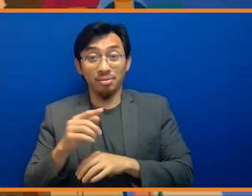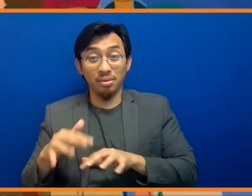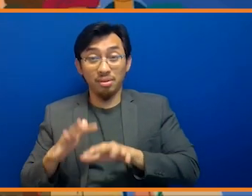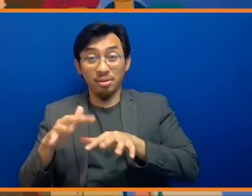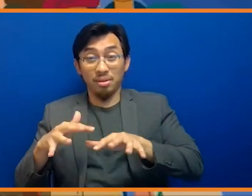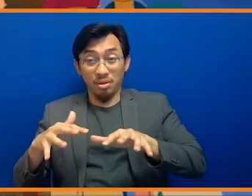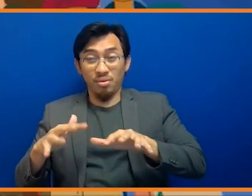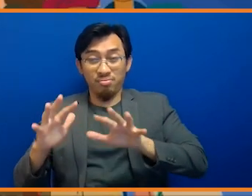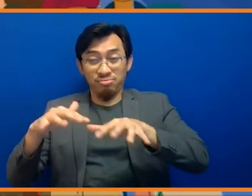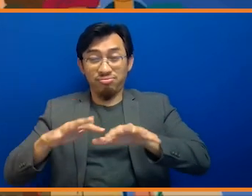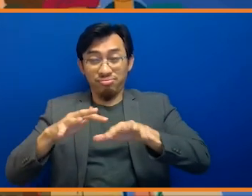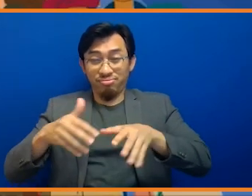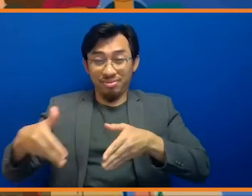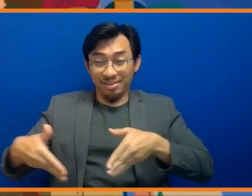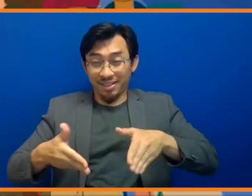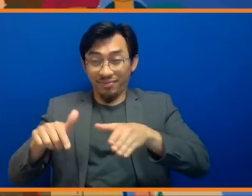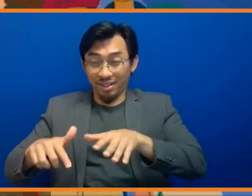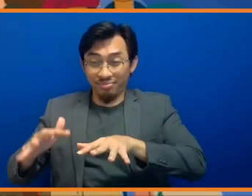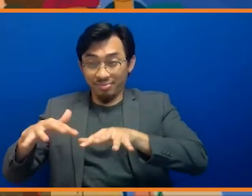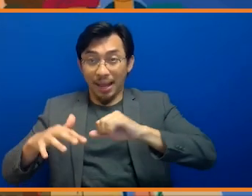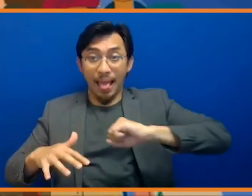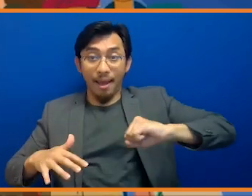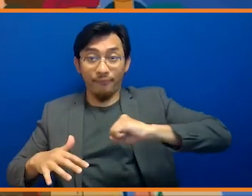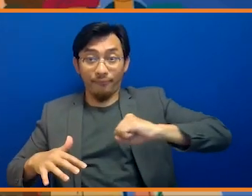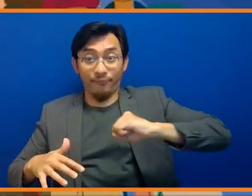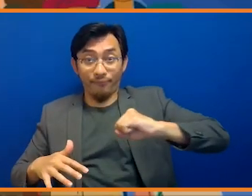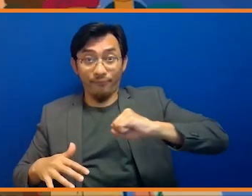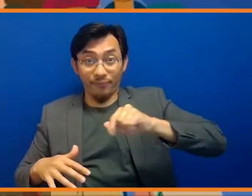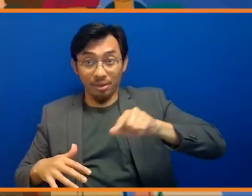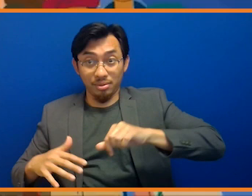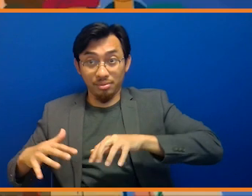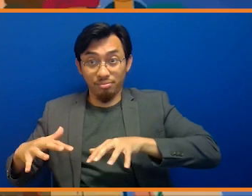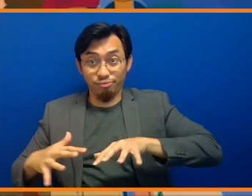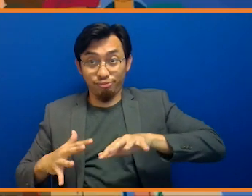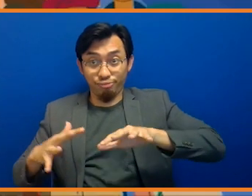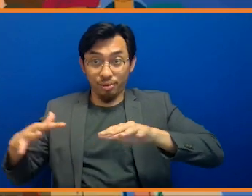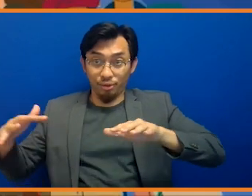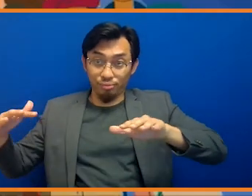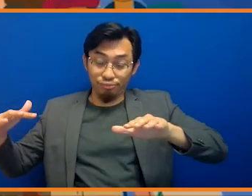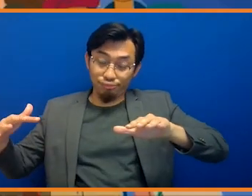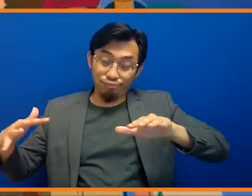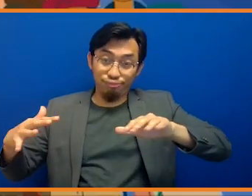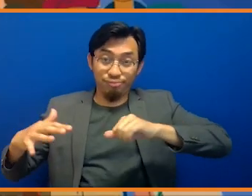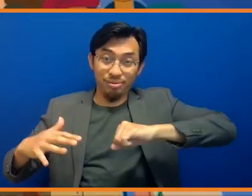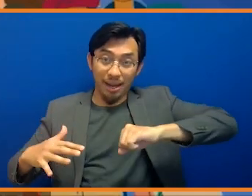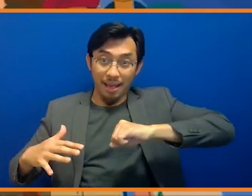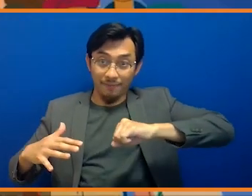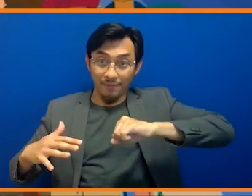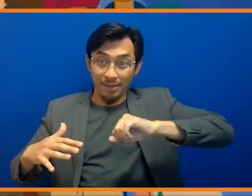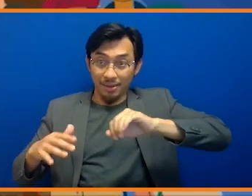seawater overflow this river on this left side.